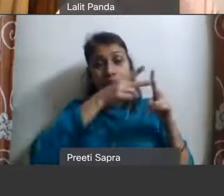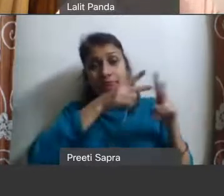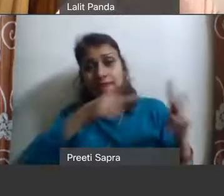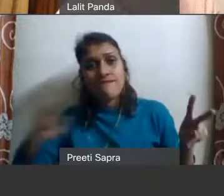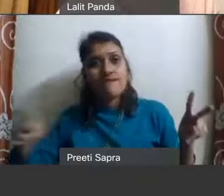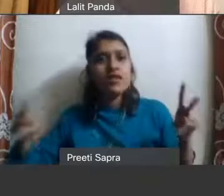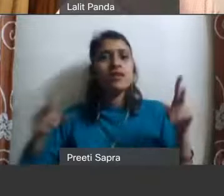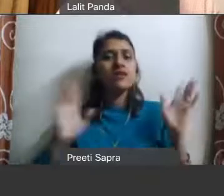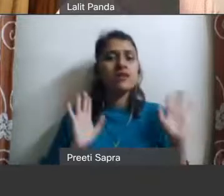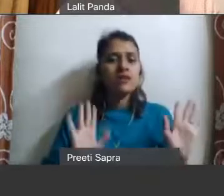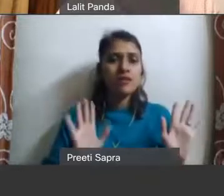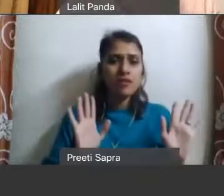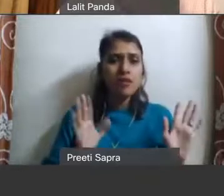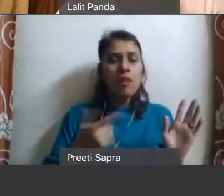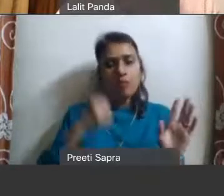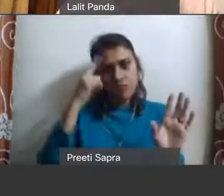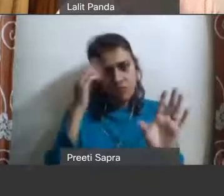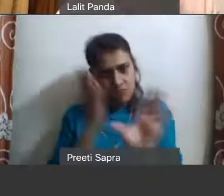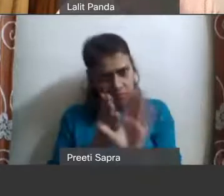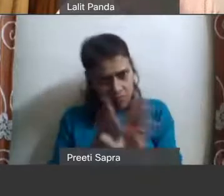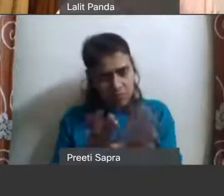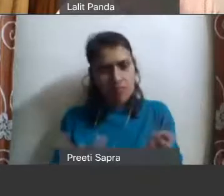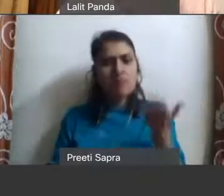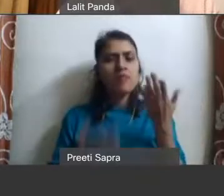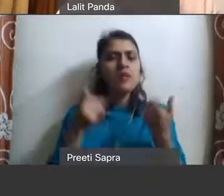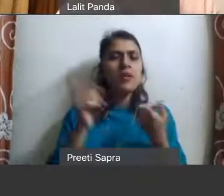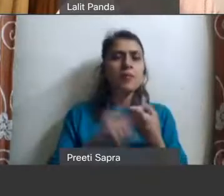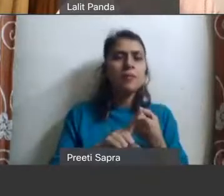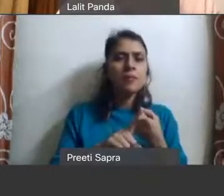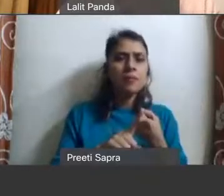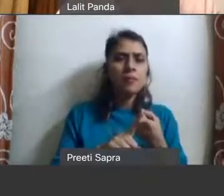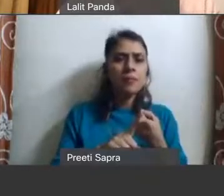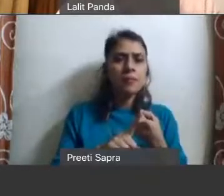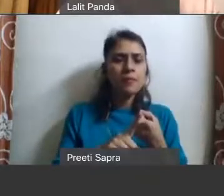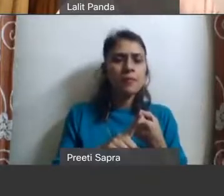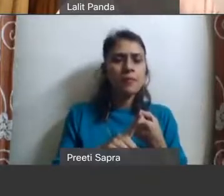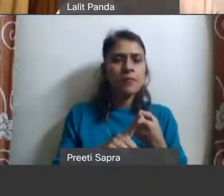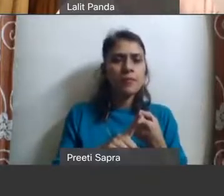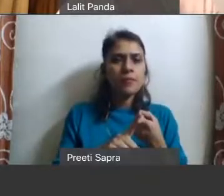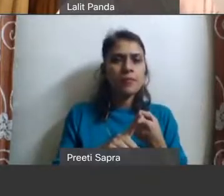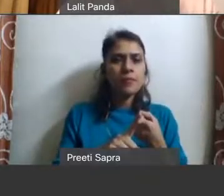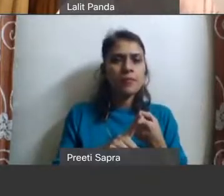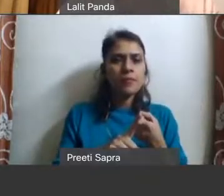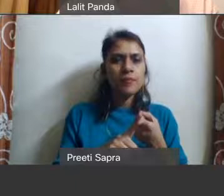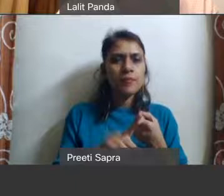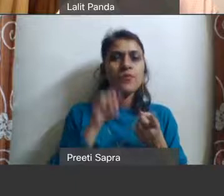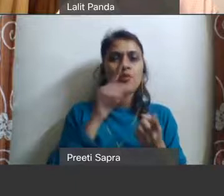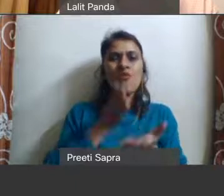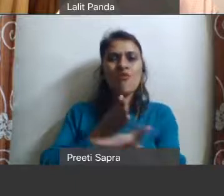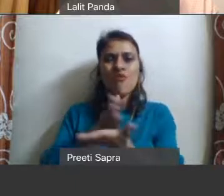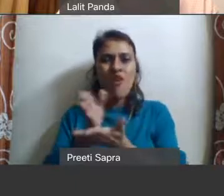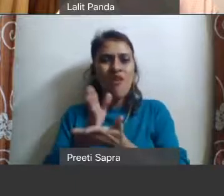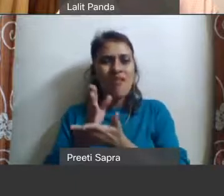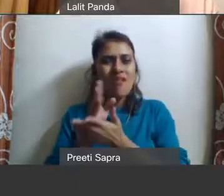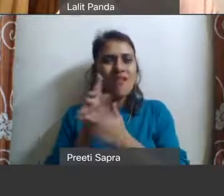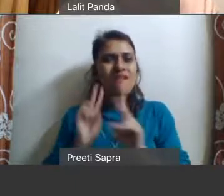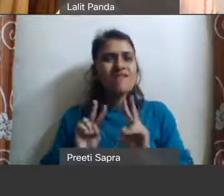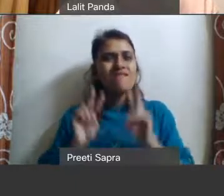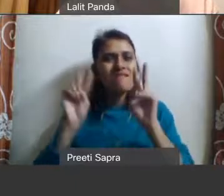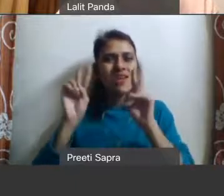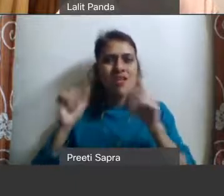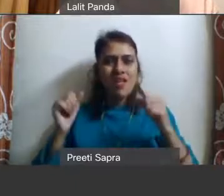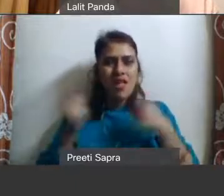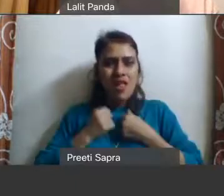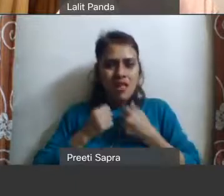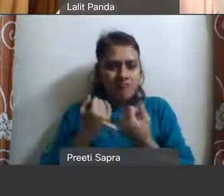ways. It can happen through stereotyping. It can happen through taking away valuable liberties by the questions